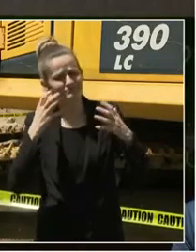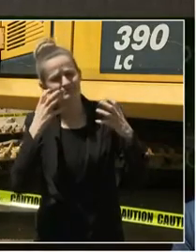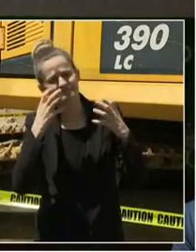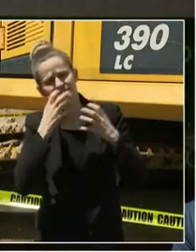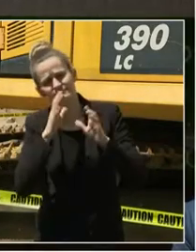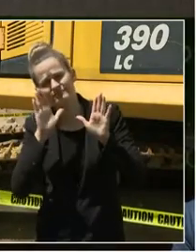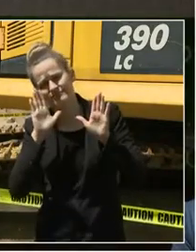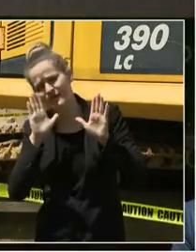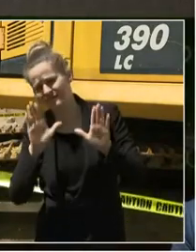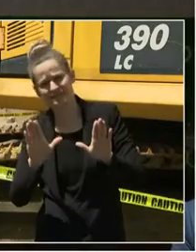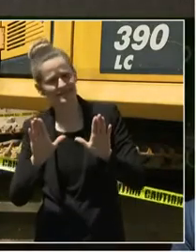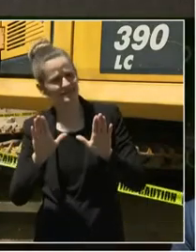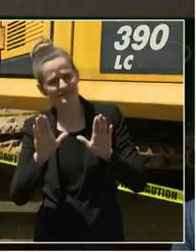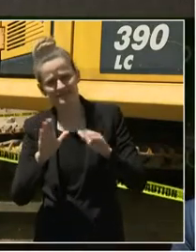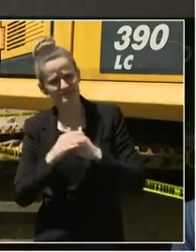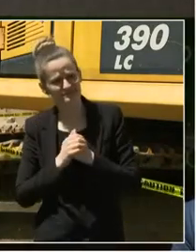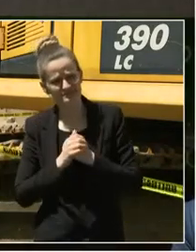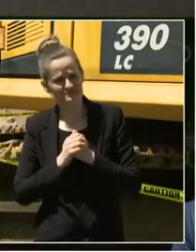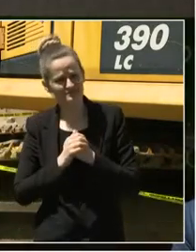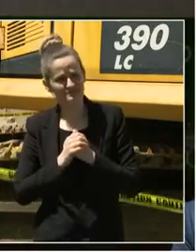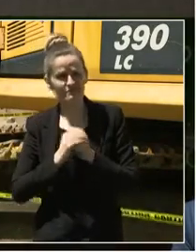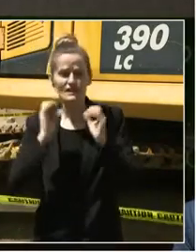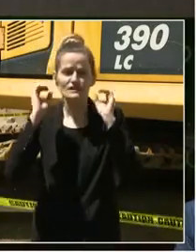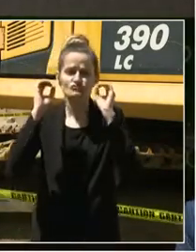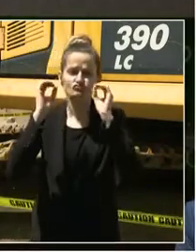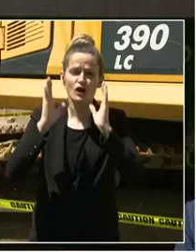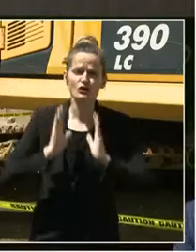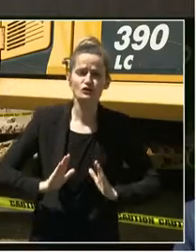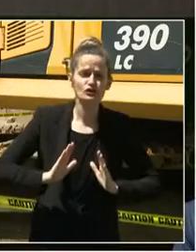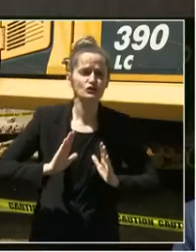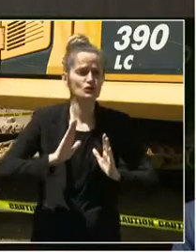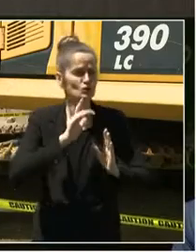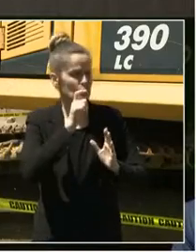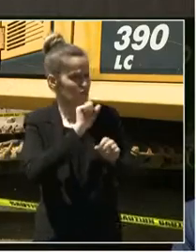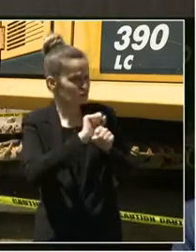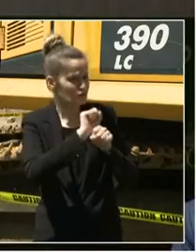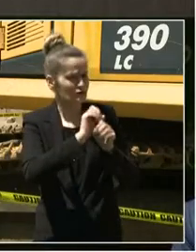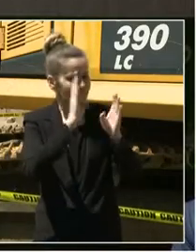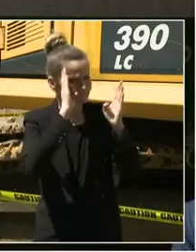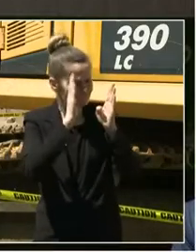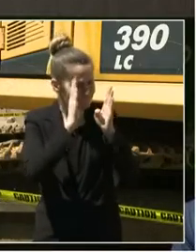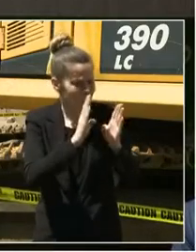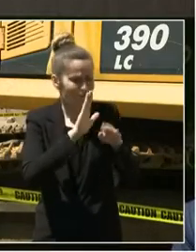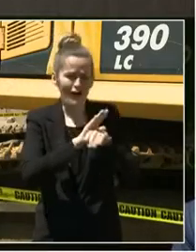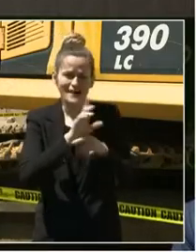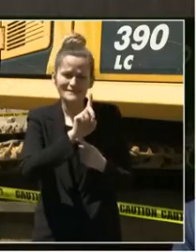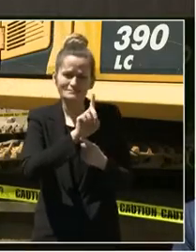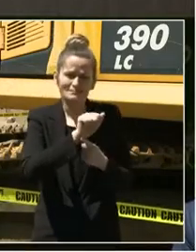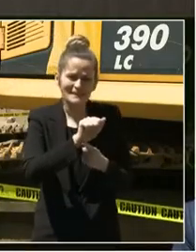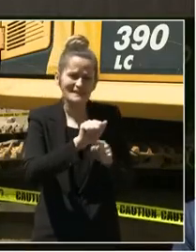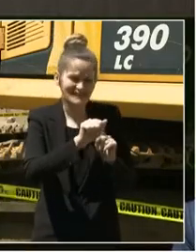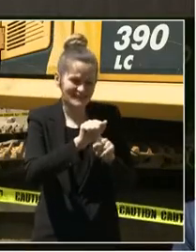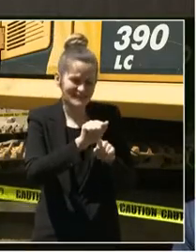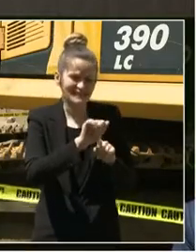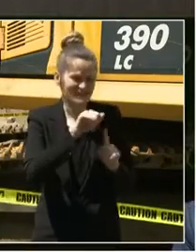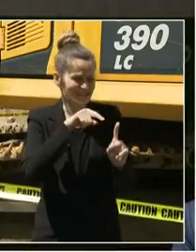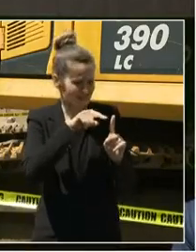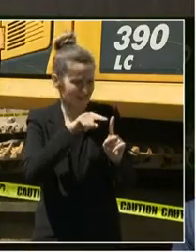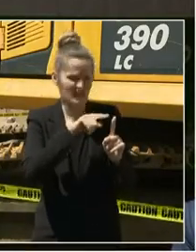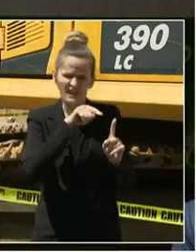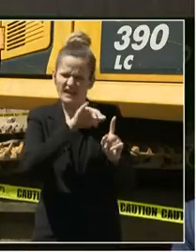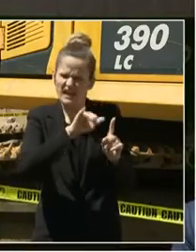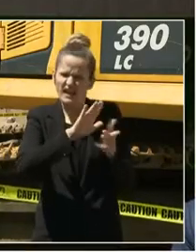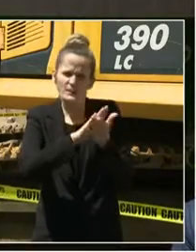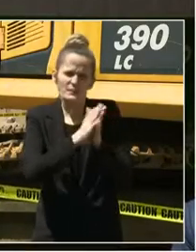The physical instructors here, they target your disability and help you to get strengthened in your